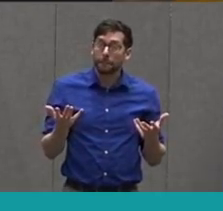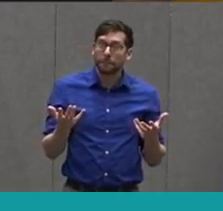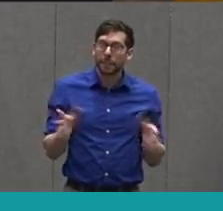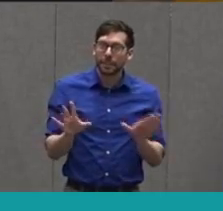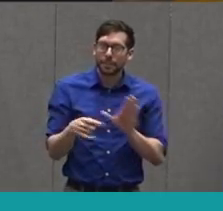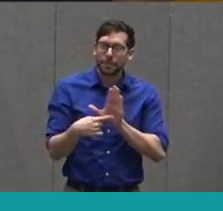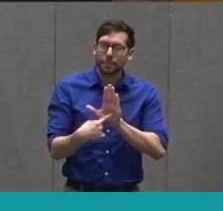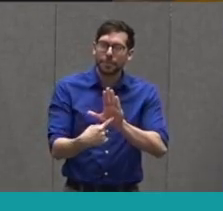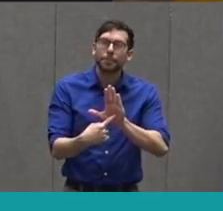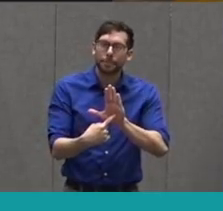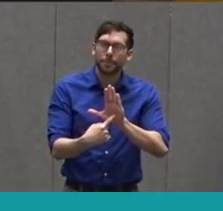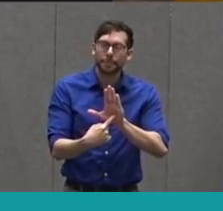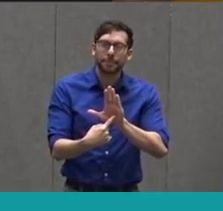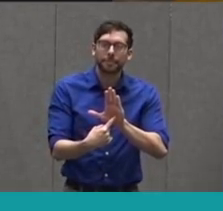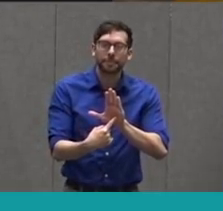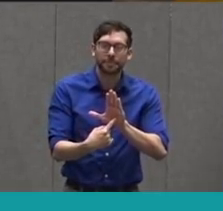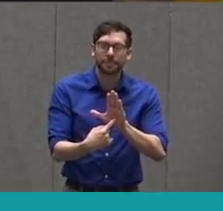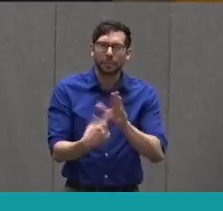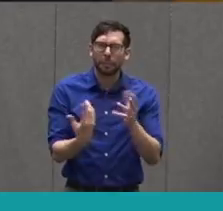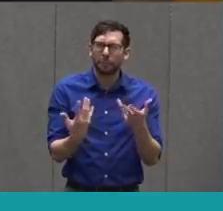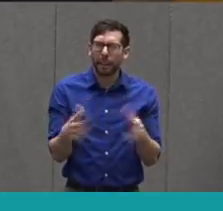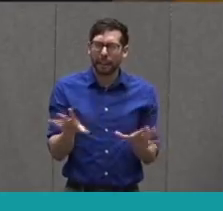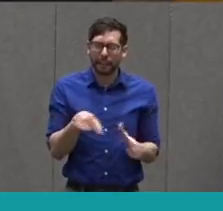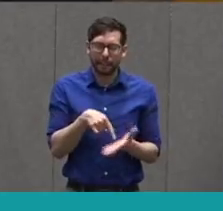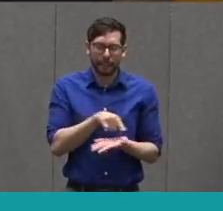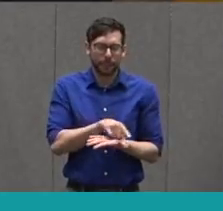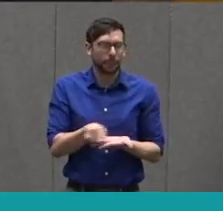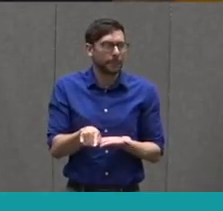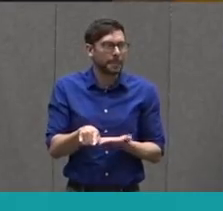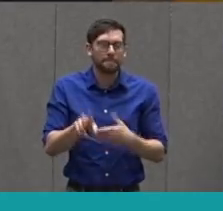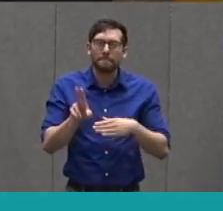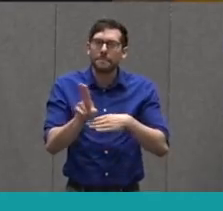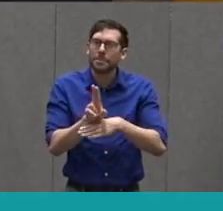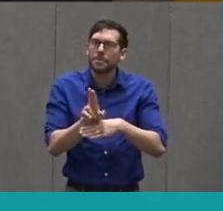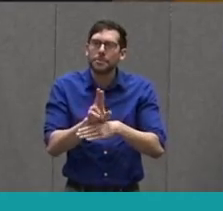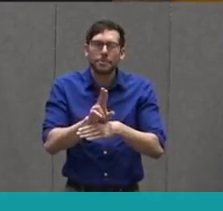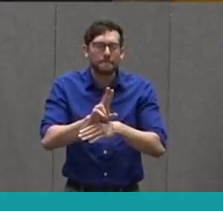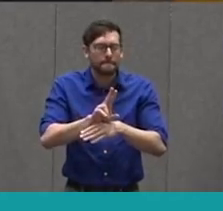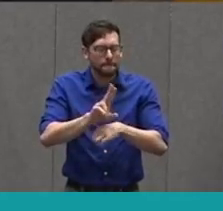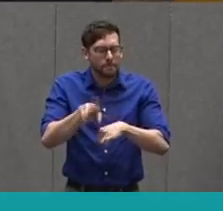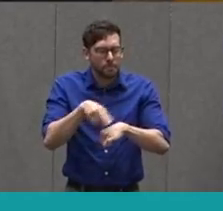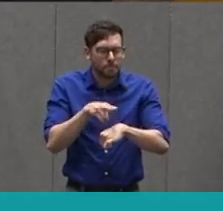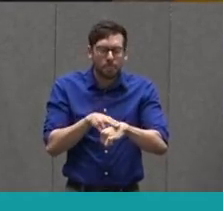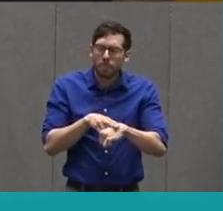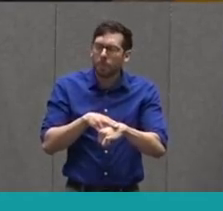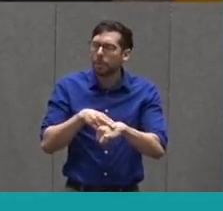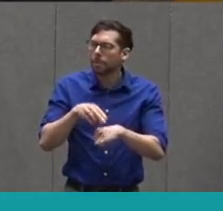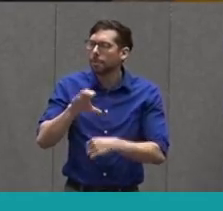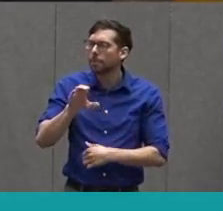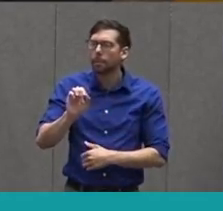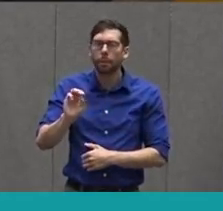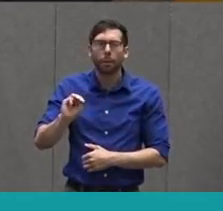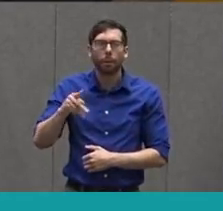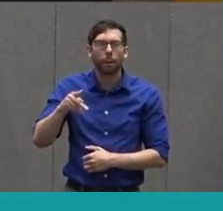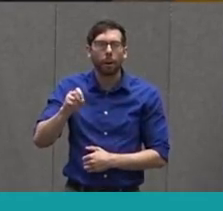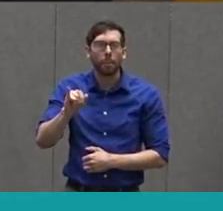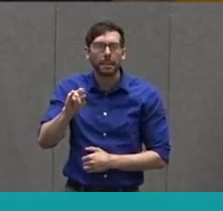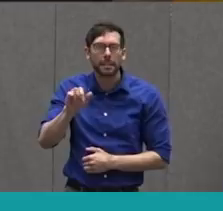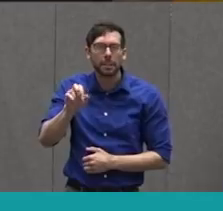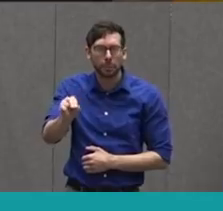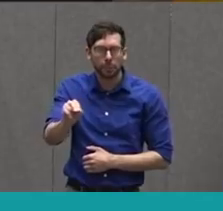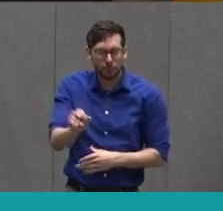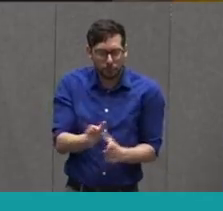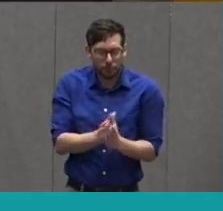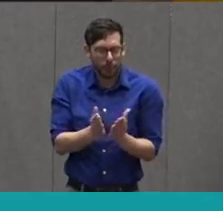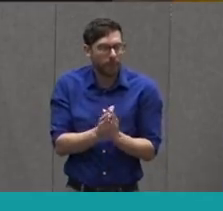you can do is just use a regular composition notebook if you want to. And then if you want to make the cover your own, you could